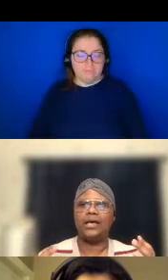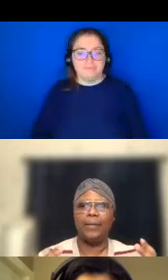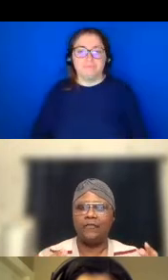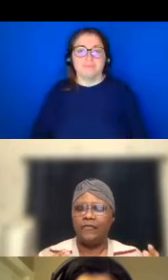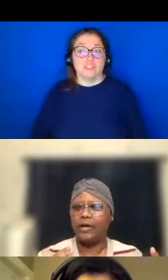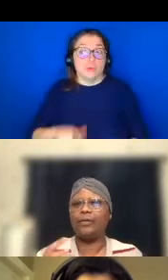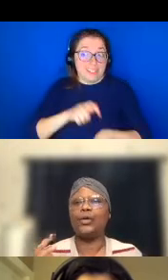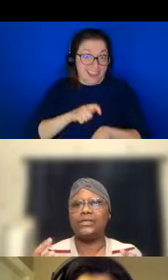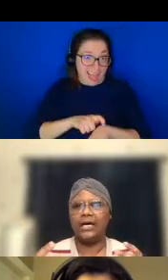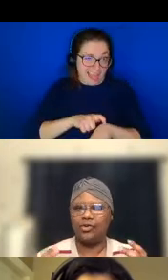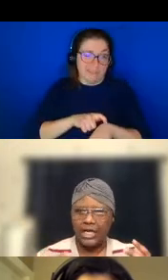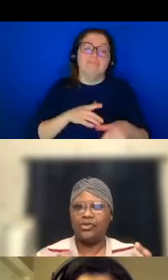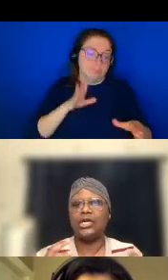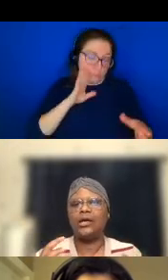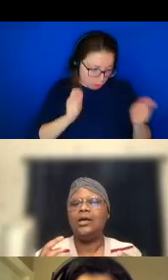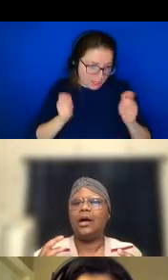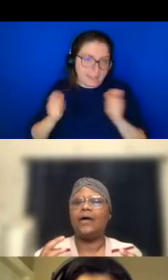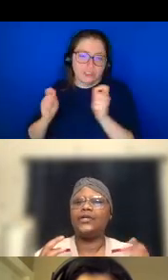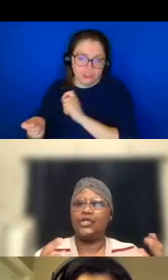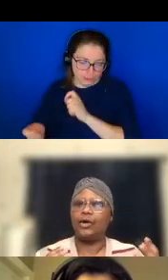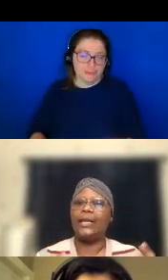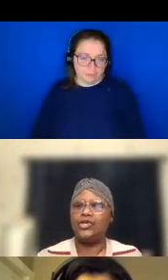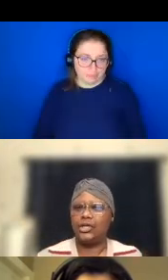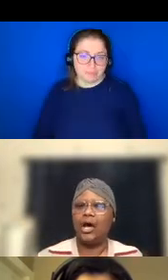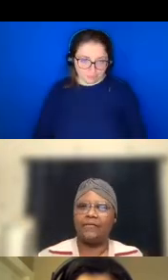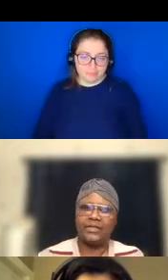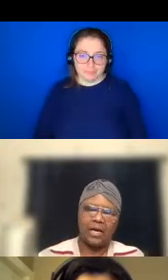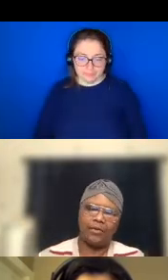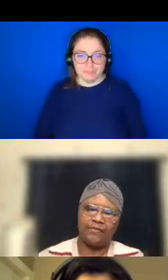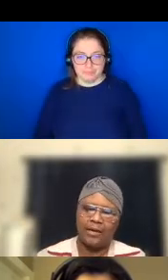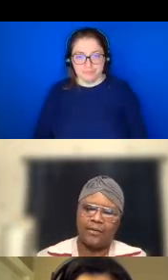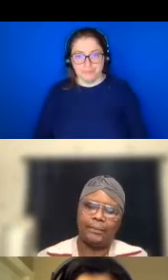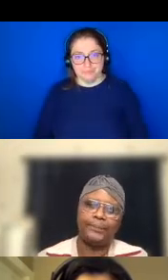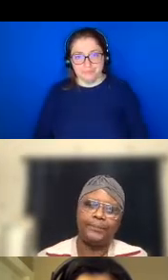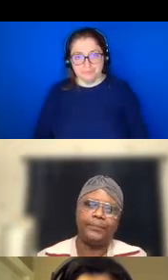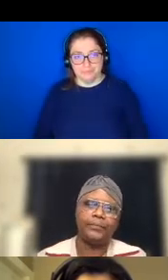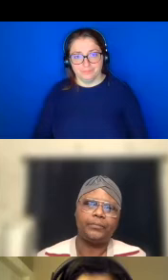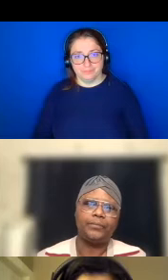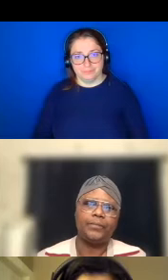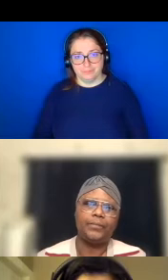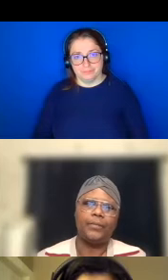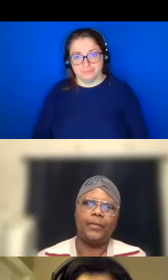talking about variables that are changing the determination of the time of death.